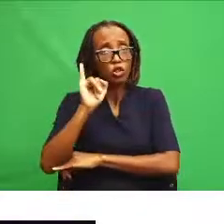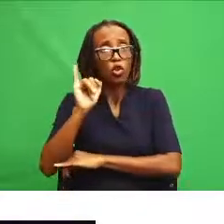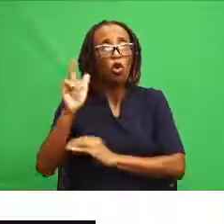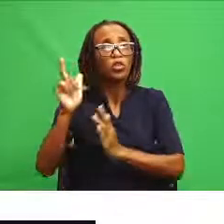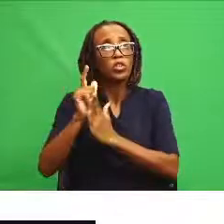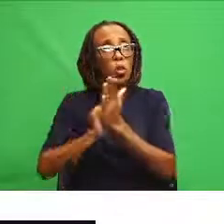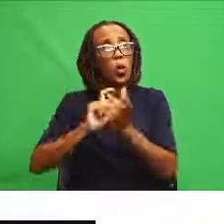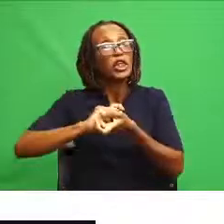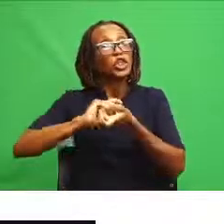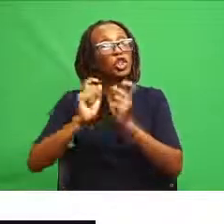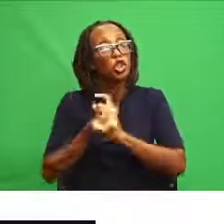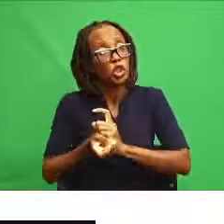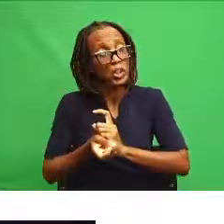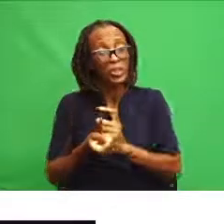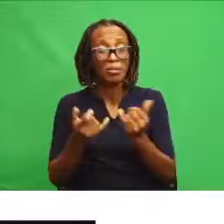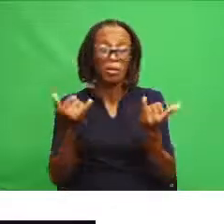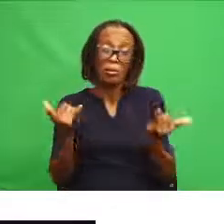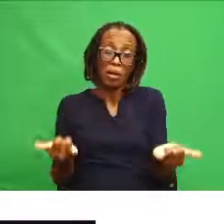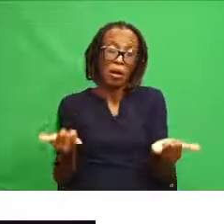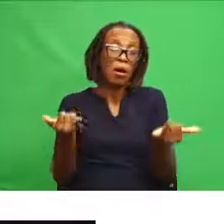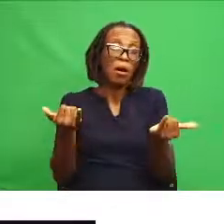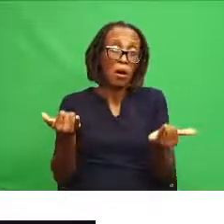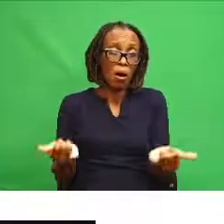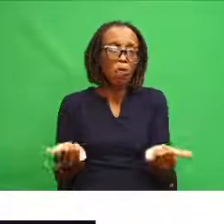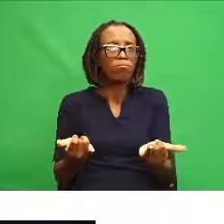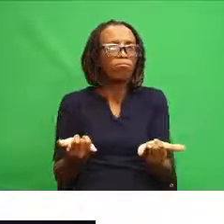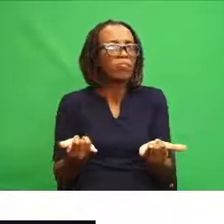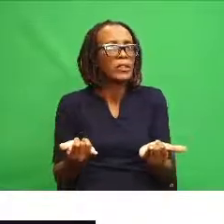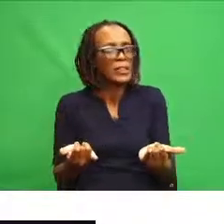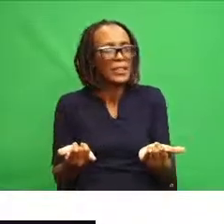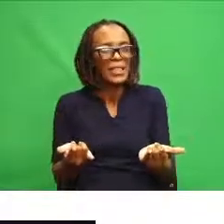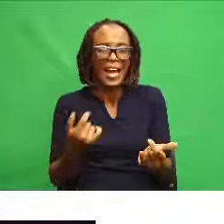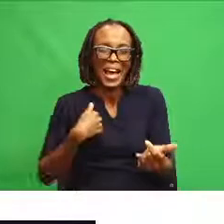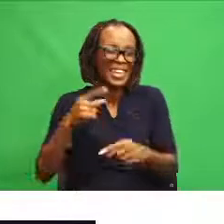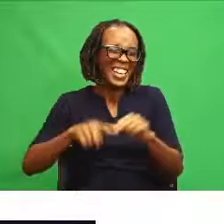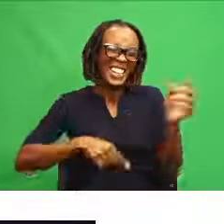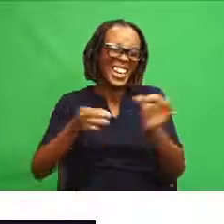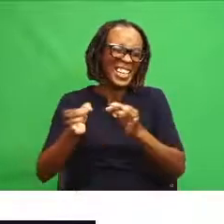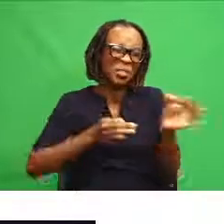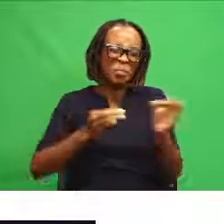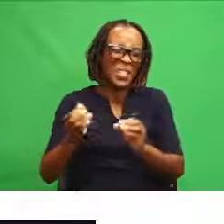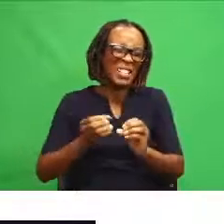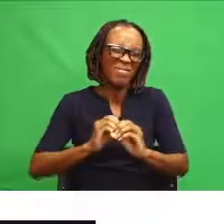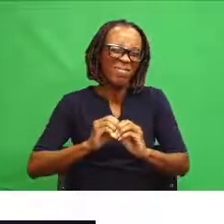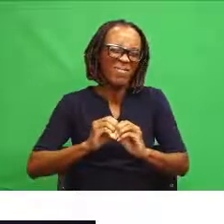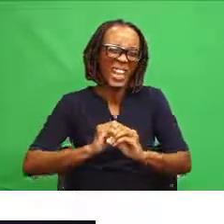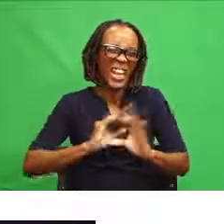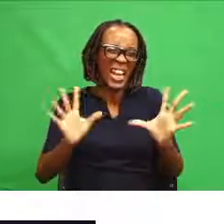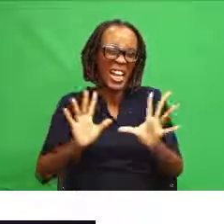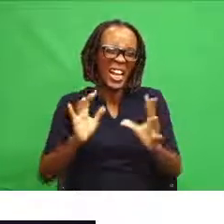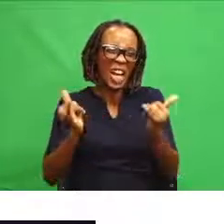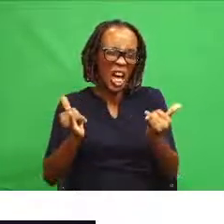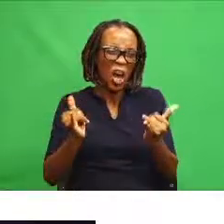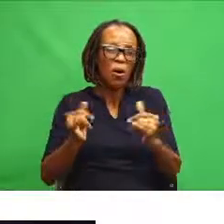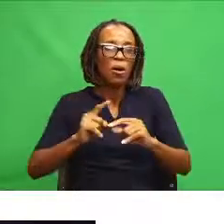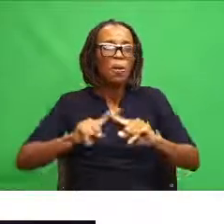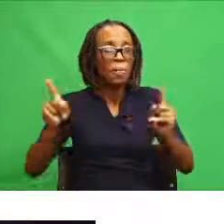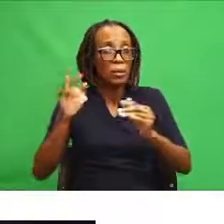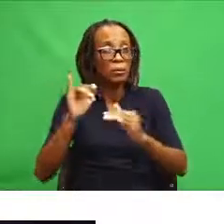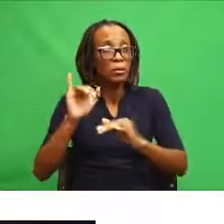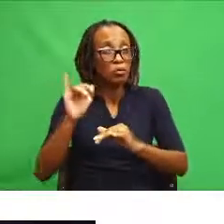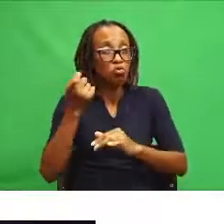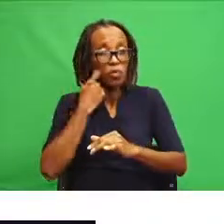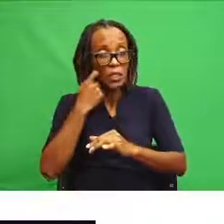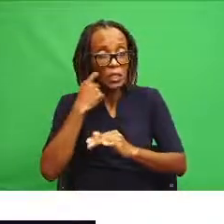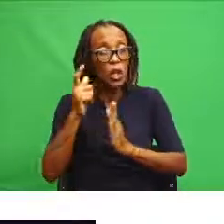beneficiary thing has been dealt with. I don't have the time to deal with that here now, but I'm just saying that